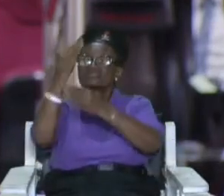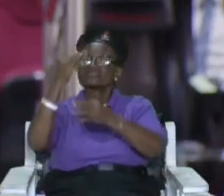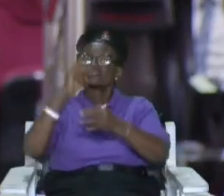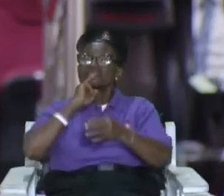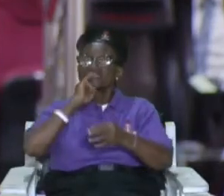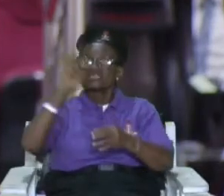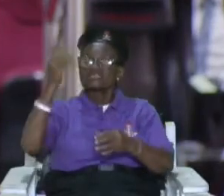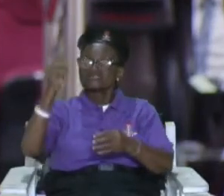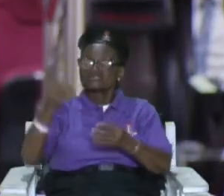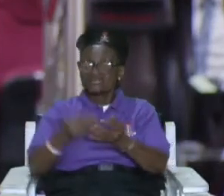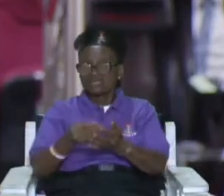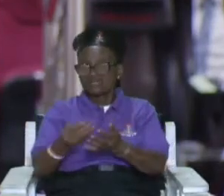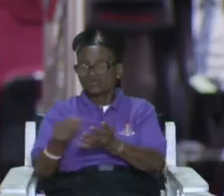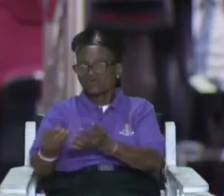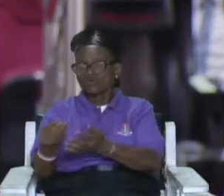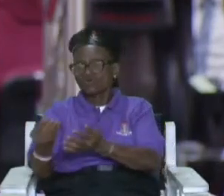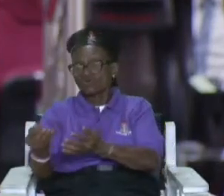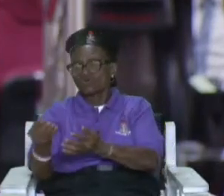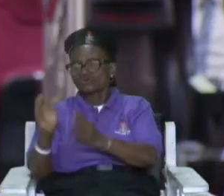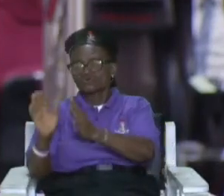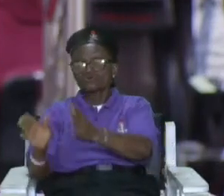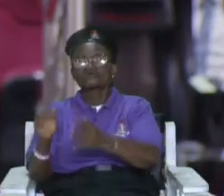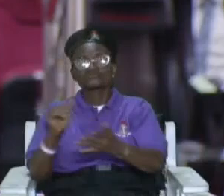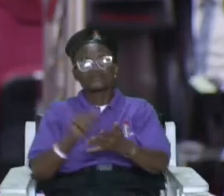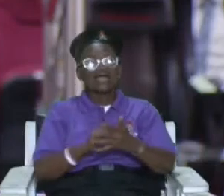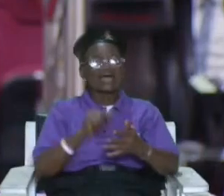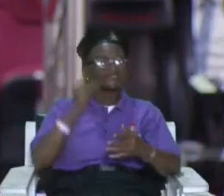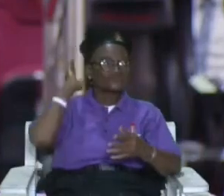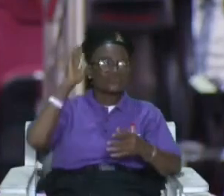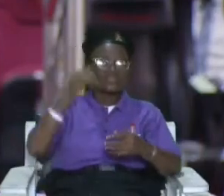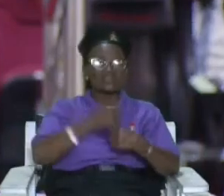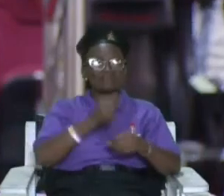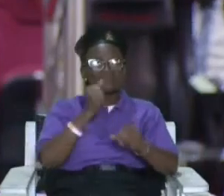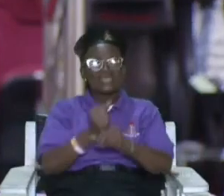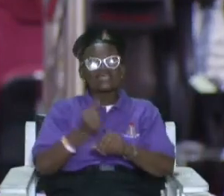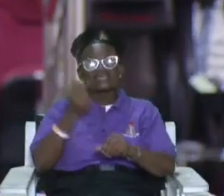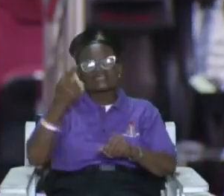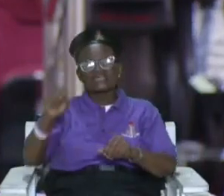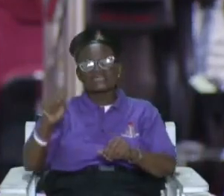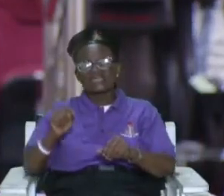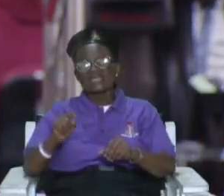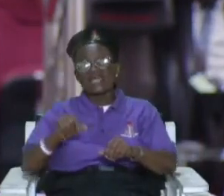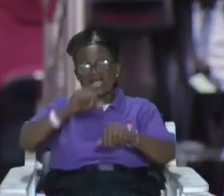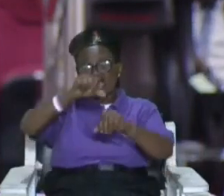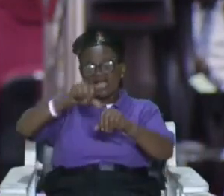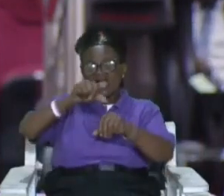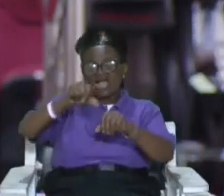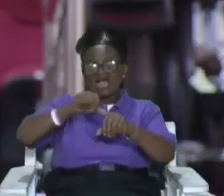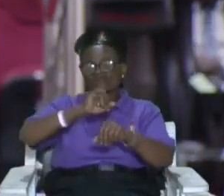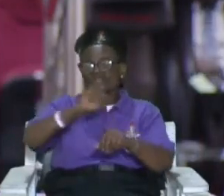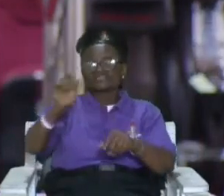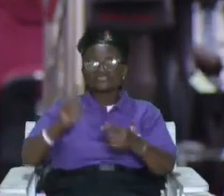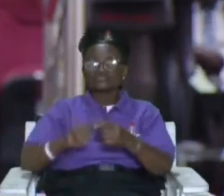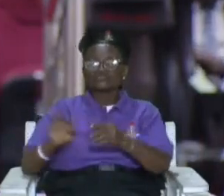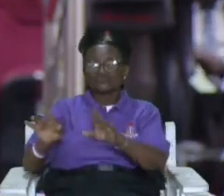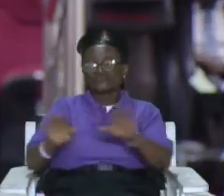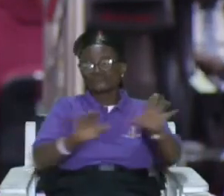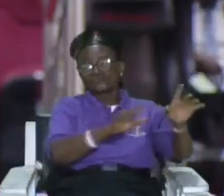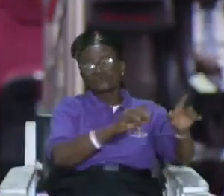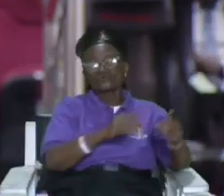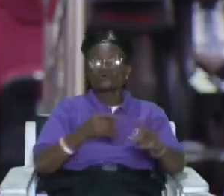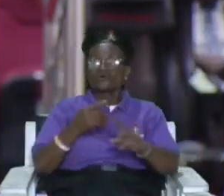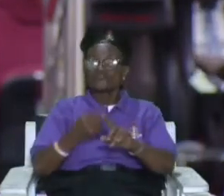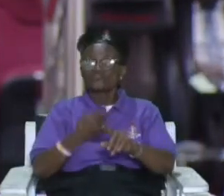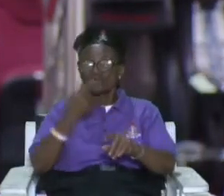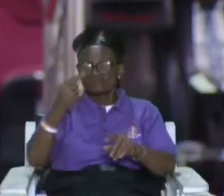conductor that will cause the anointing to flow from the source to where